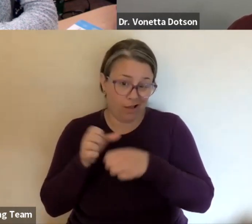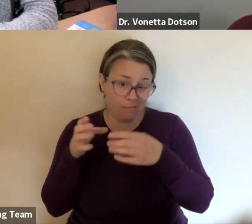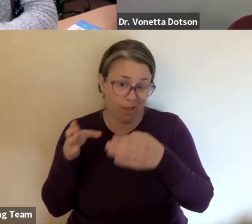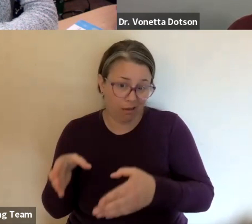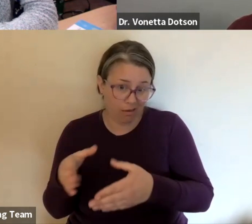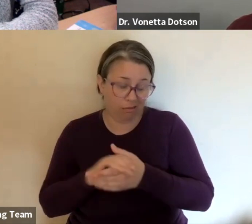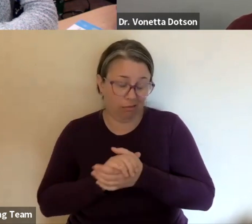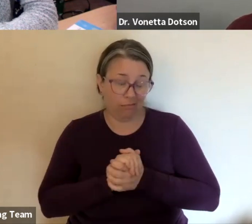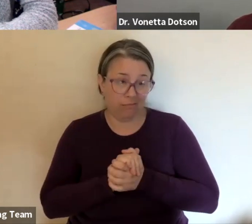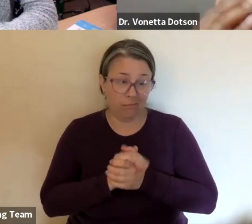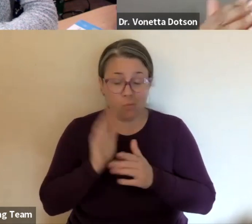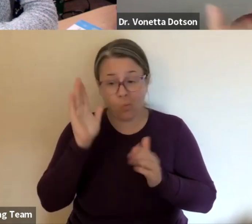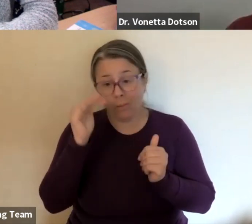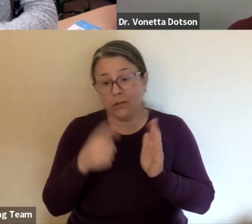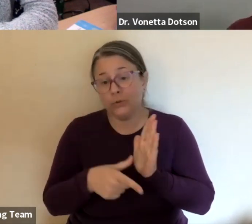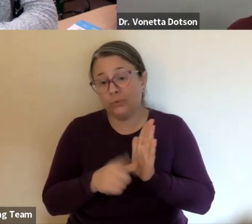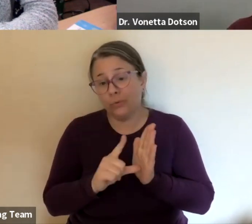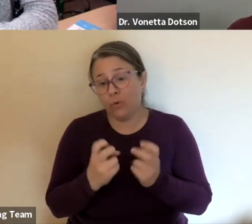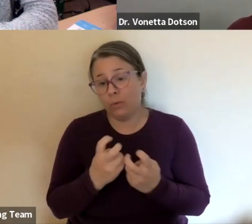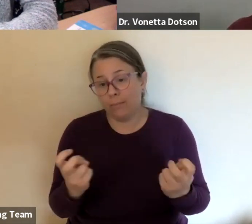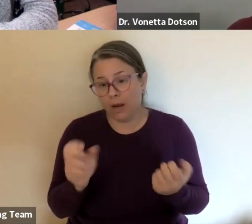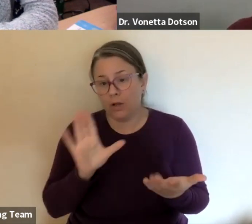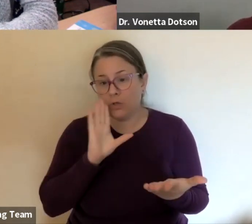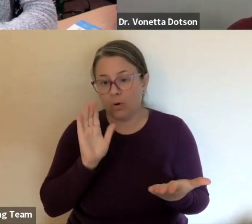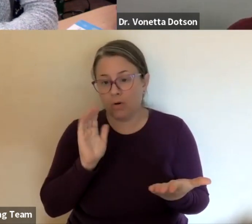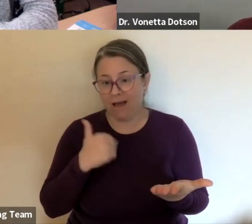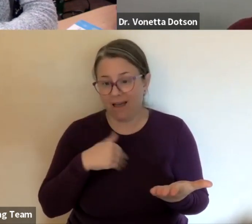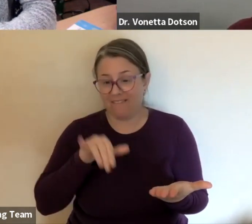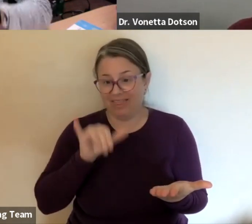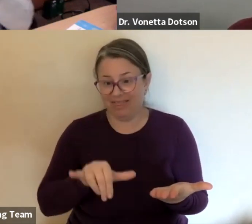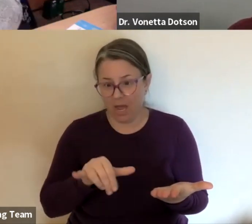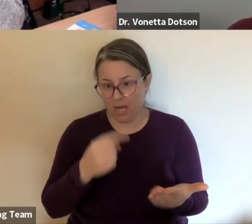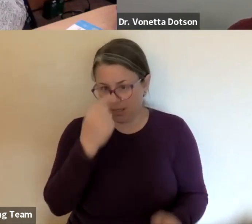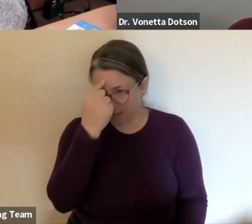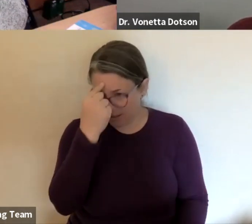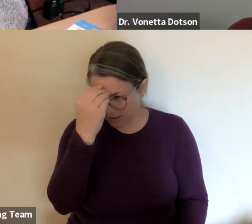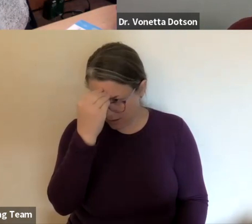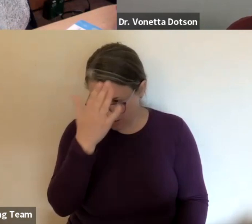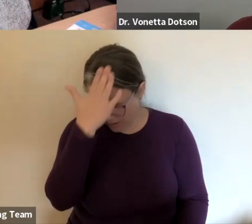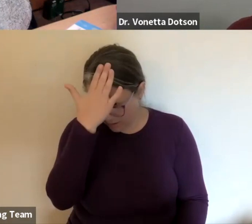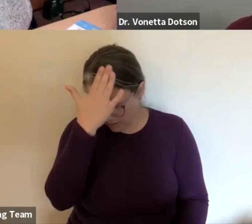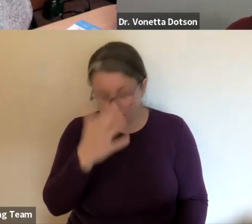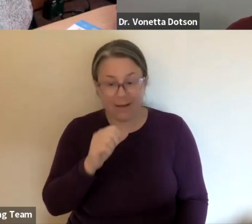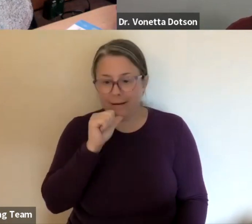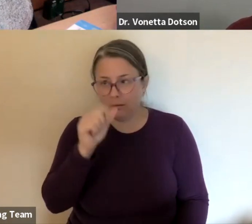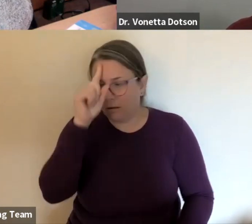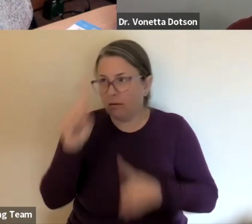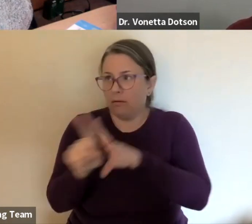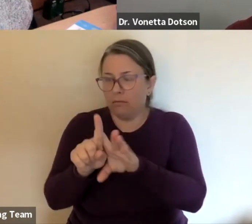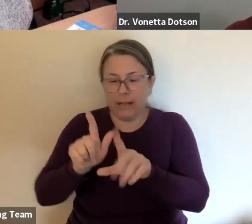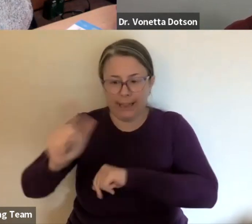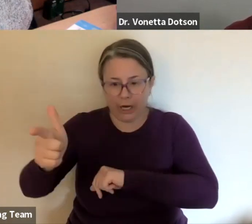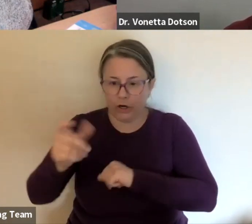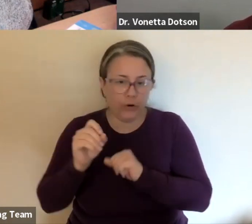that top of mind as opposed to an afterthought or something that's dismissed, that there will be more